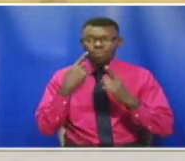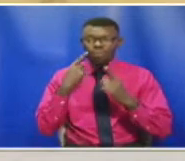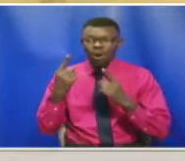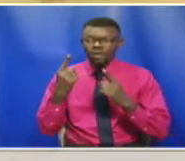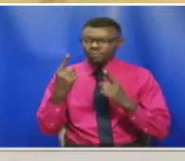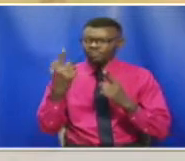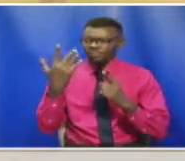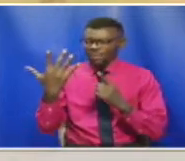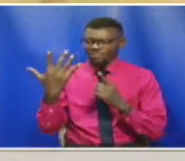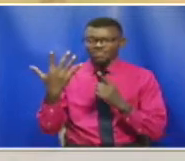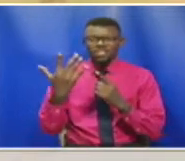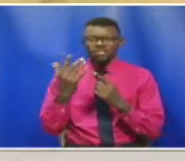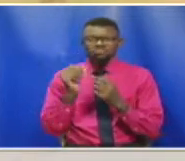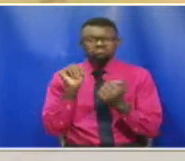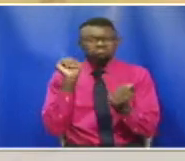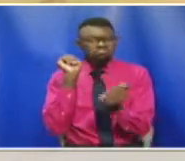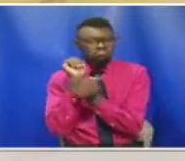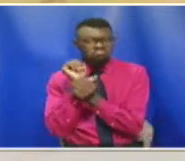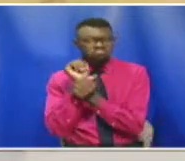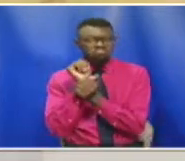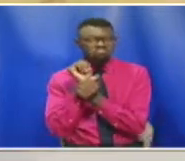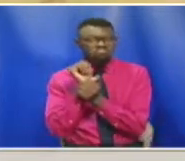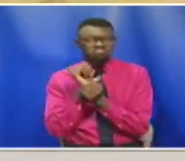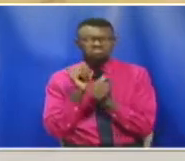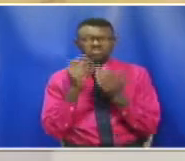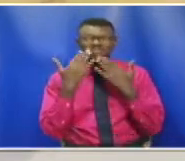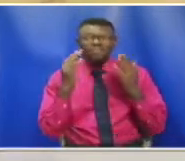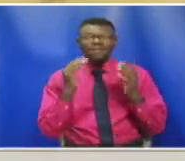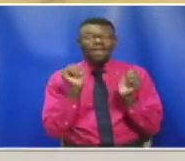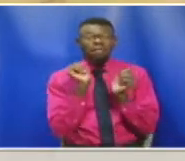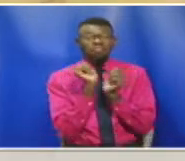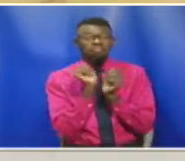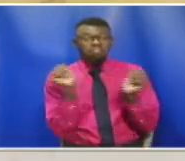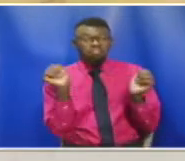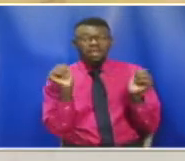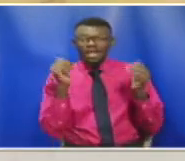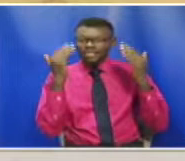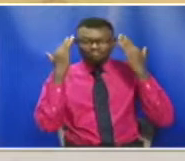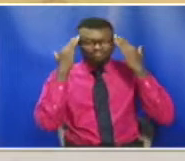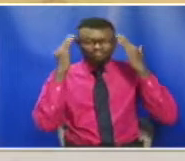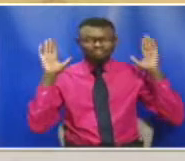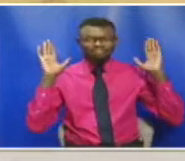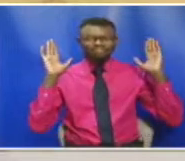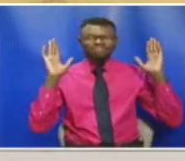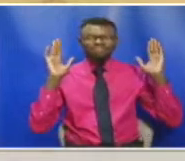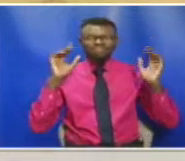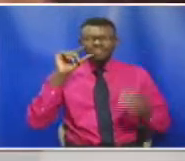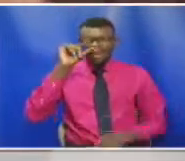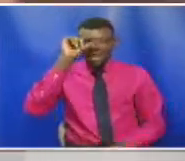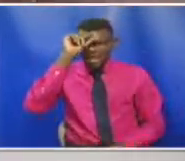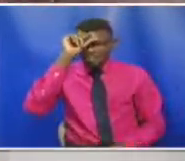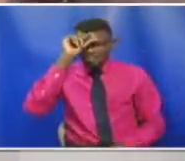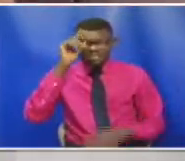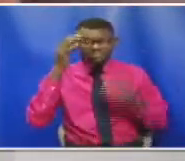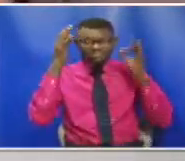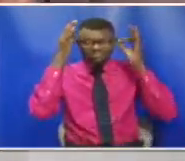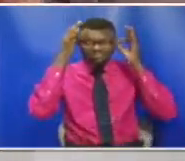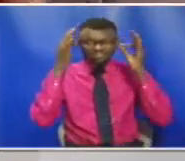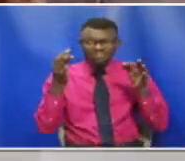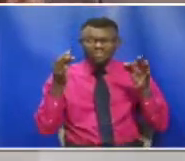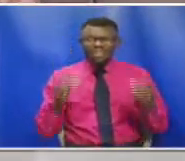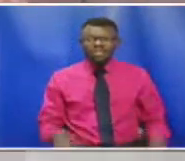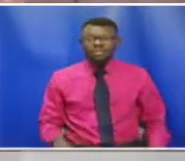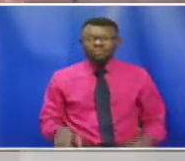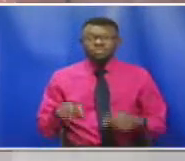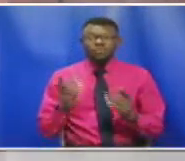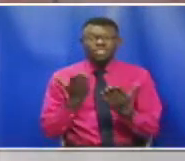105. Sasa sijui sasa kama atafunguliwa sijui. Sababu ni serikali ndo itaamua. Nelly is now